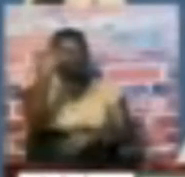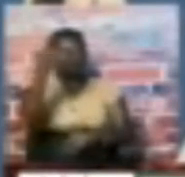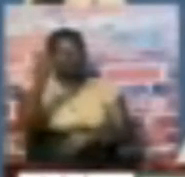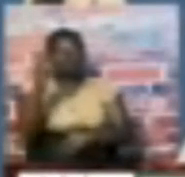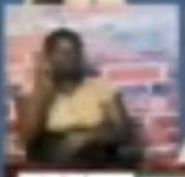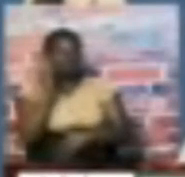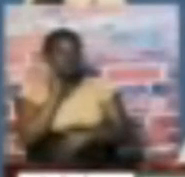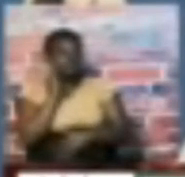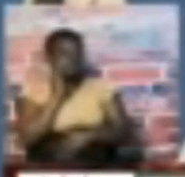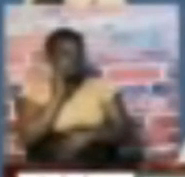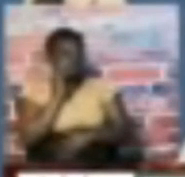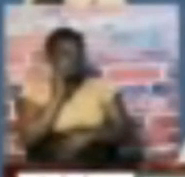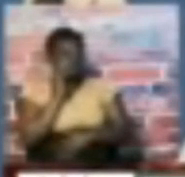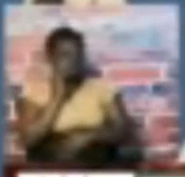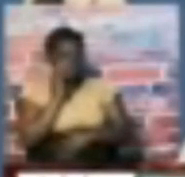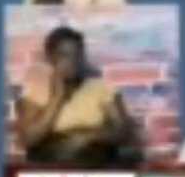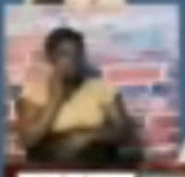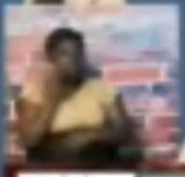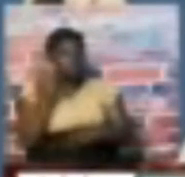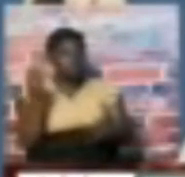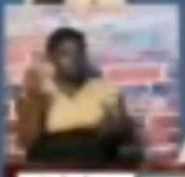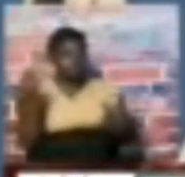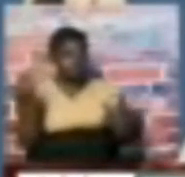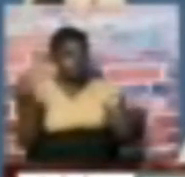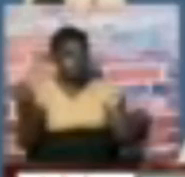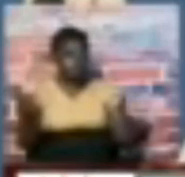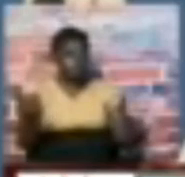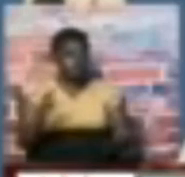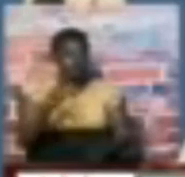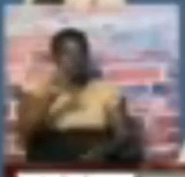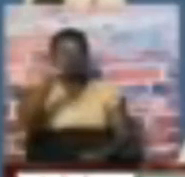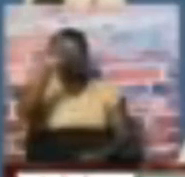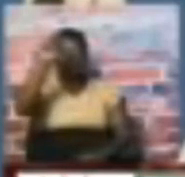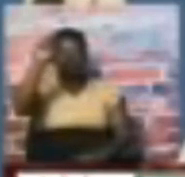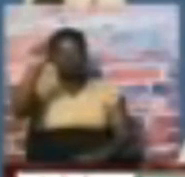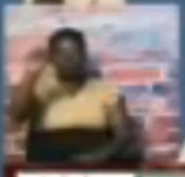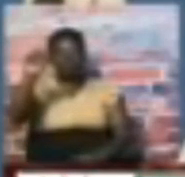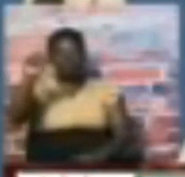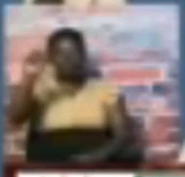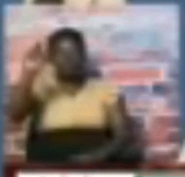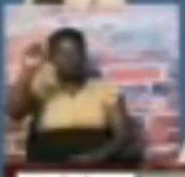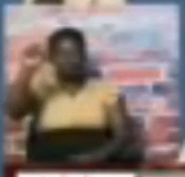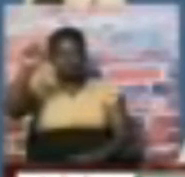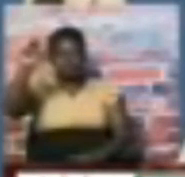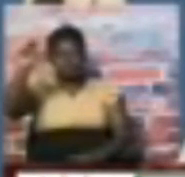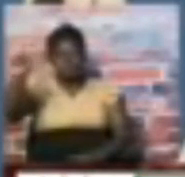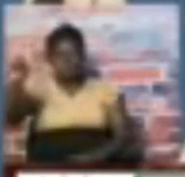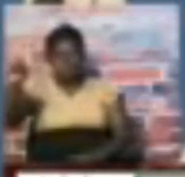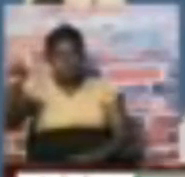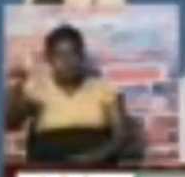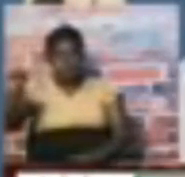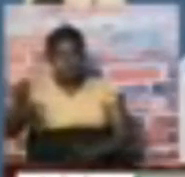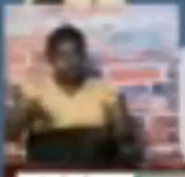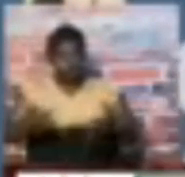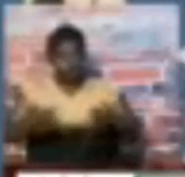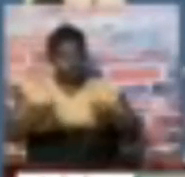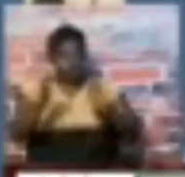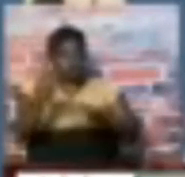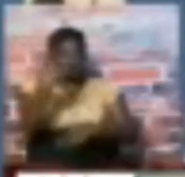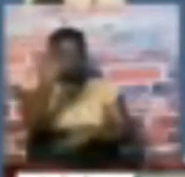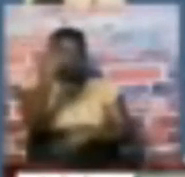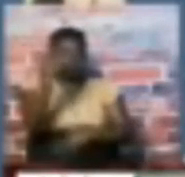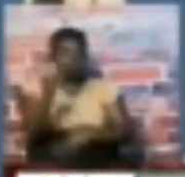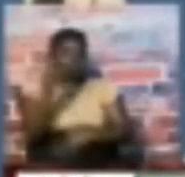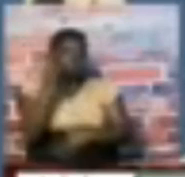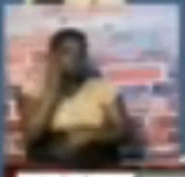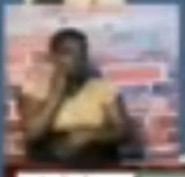Invictus Africa, 50 million shillings. Hunan Road and Bridge Contractor Group, 50 million shillings worth of medical equipment.